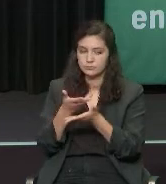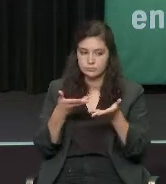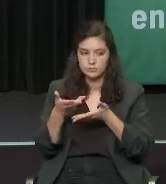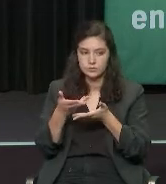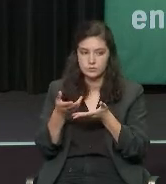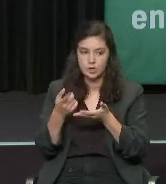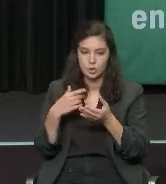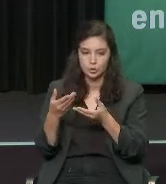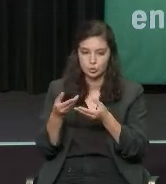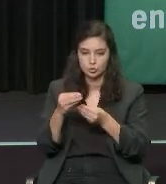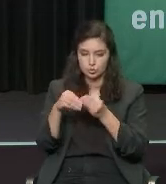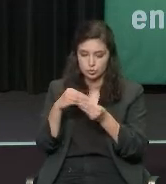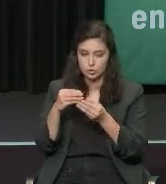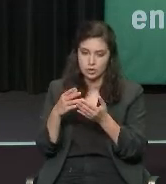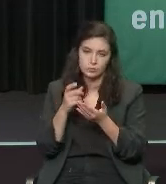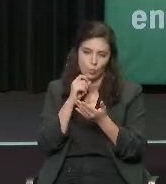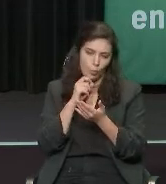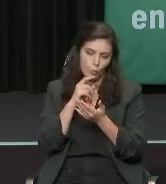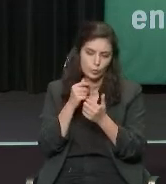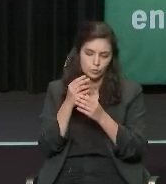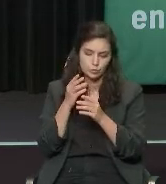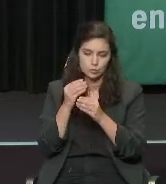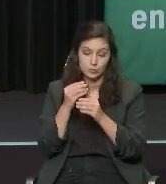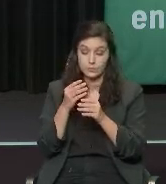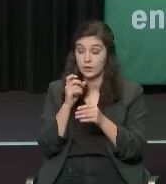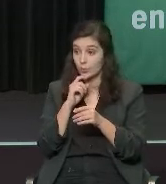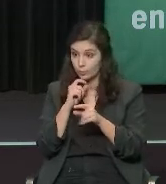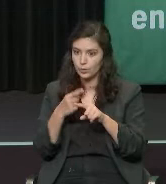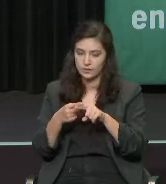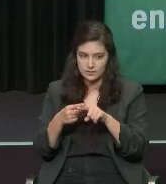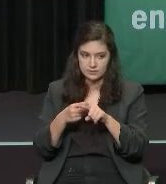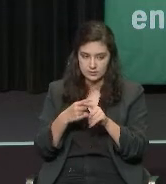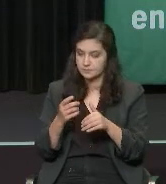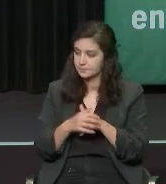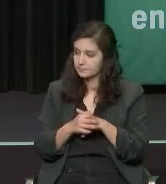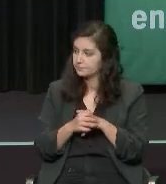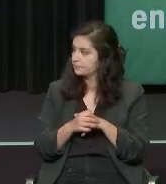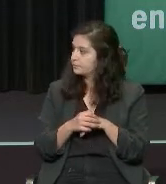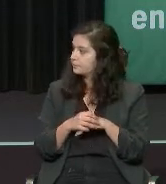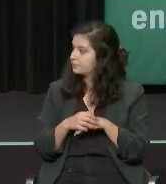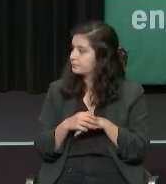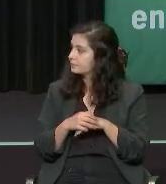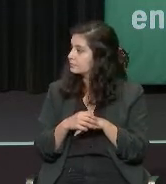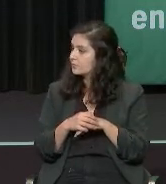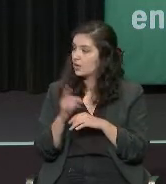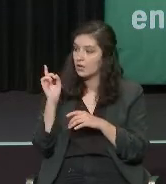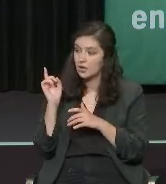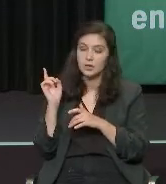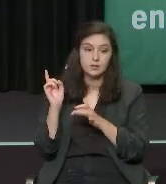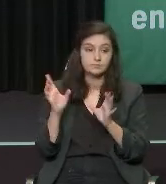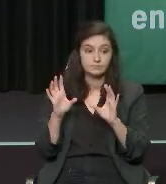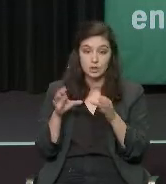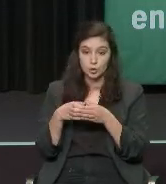combining the two can be very interesting. So the biomass harmonization next. The biomass harmonization group